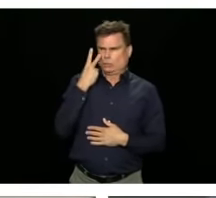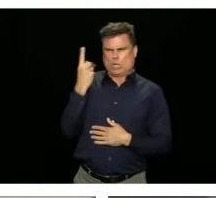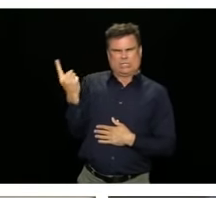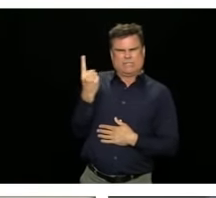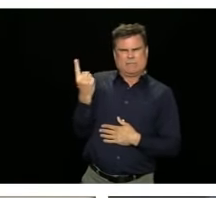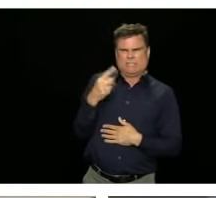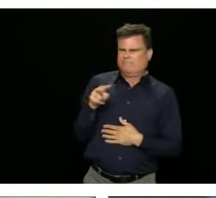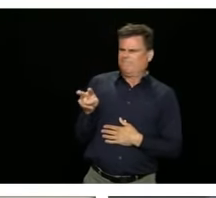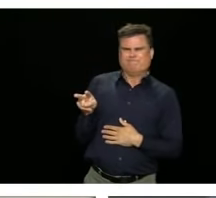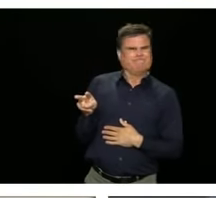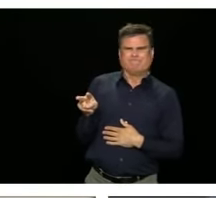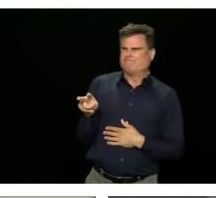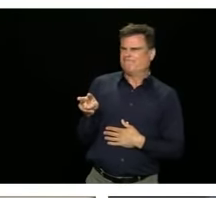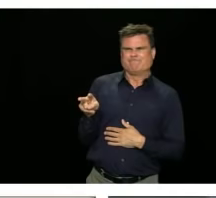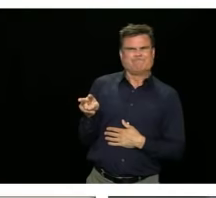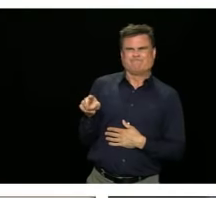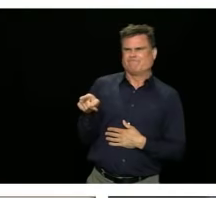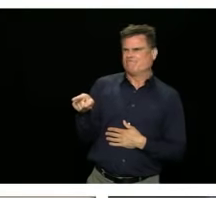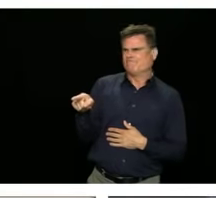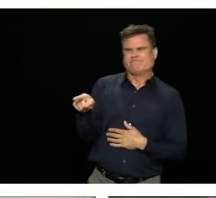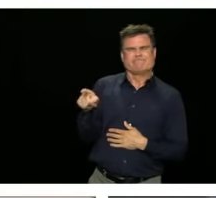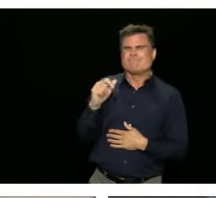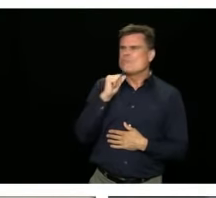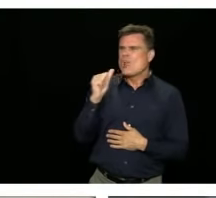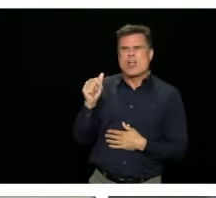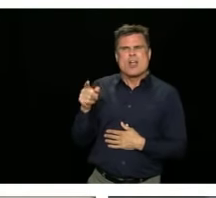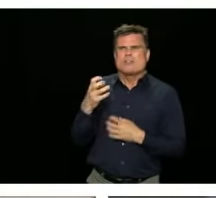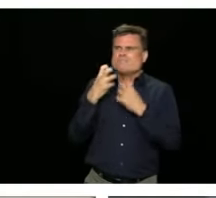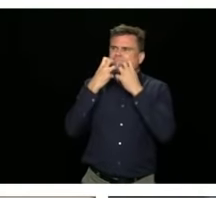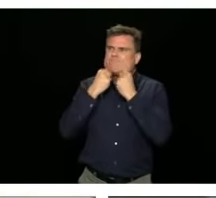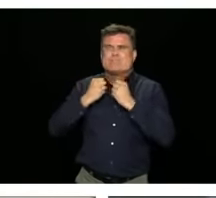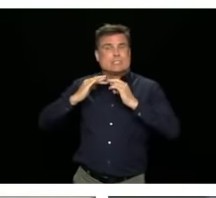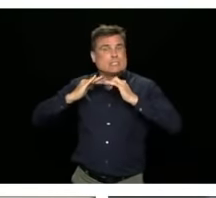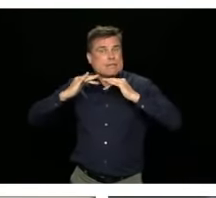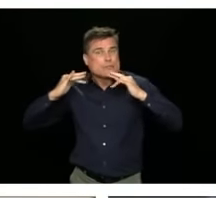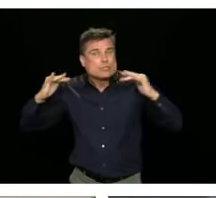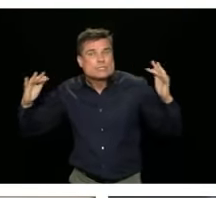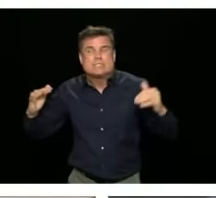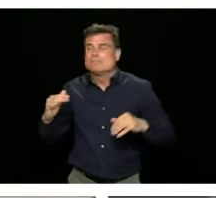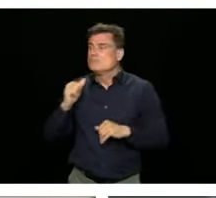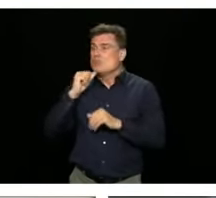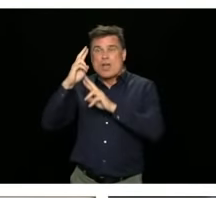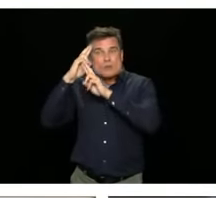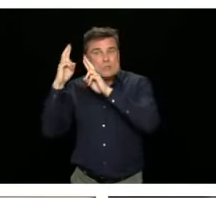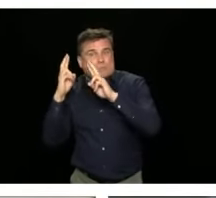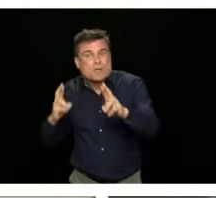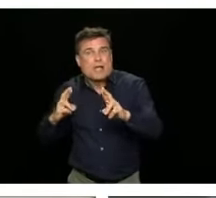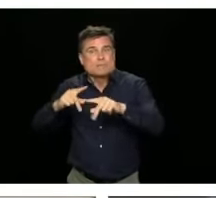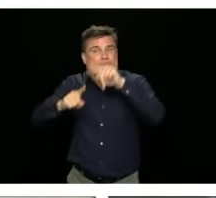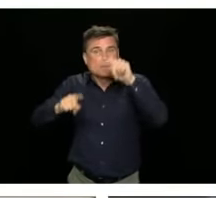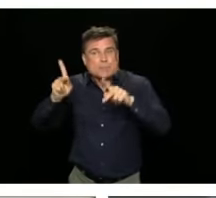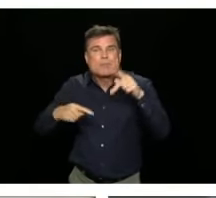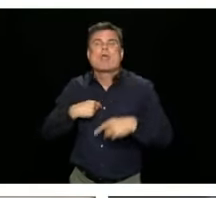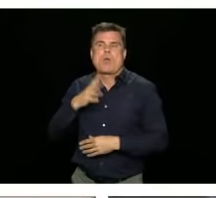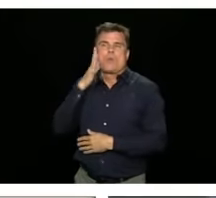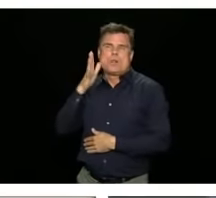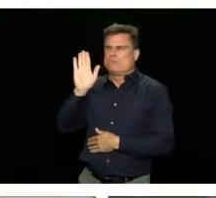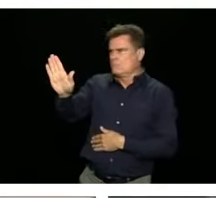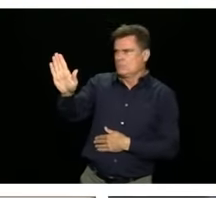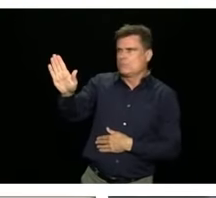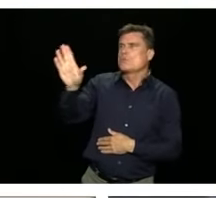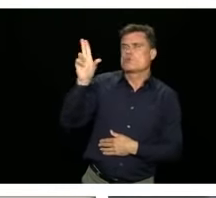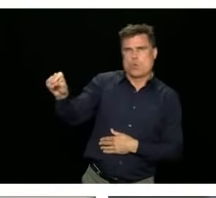that delegitimizes and puts an end to the harm that falls upon racialized people, and that puts an end